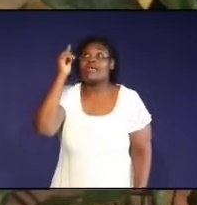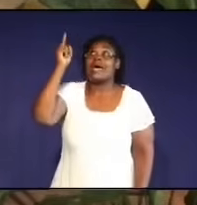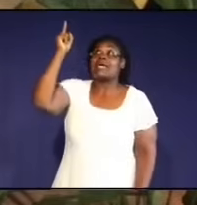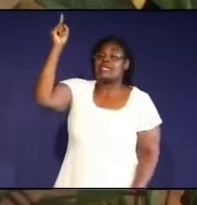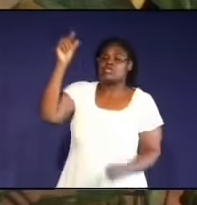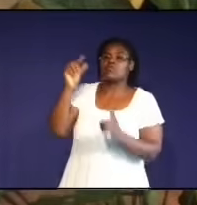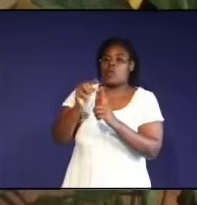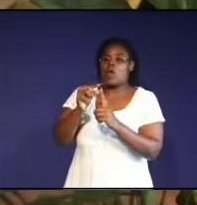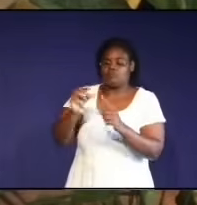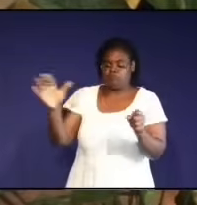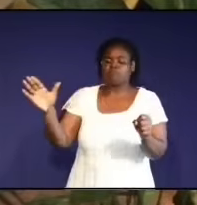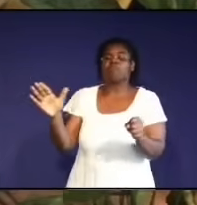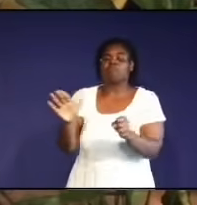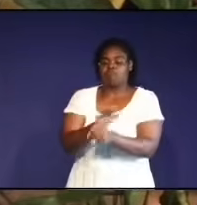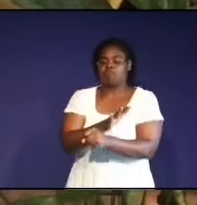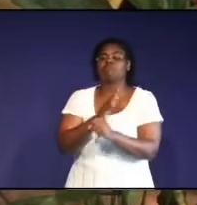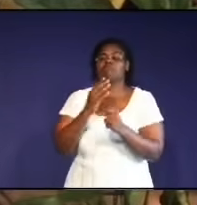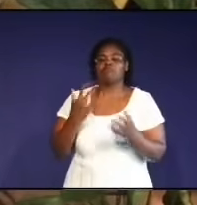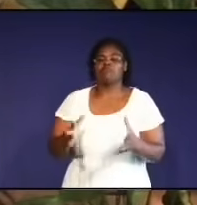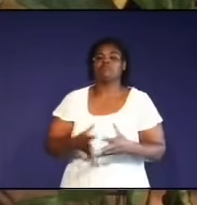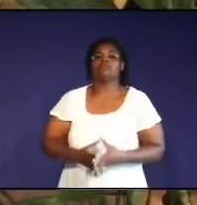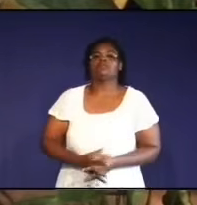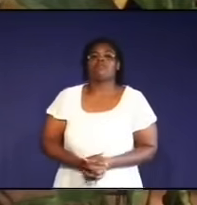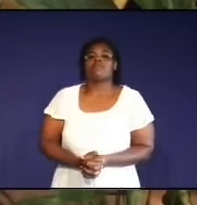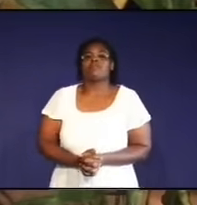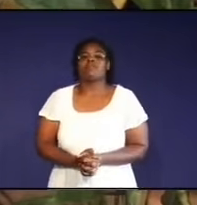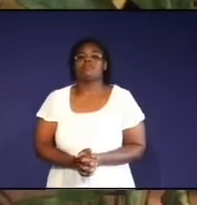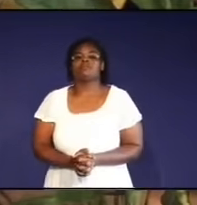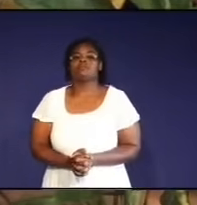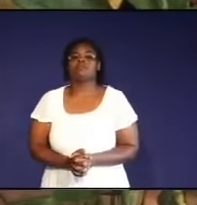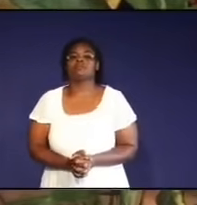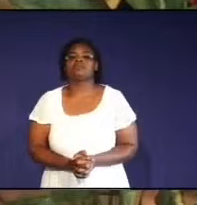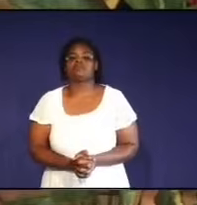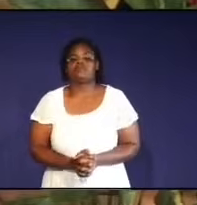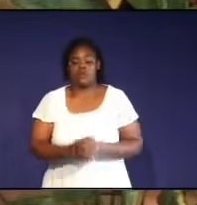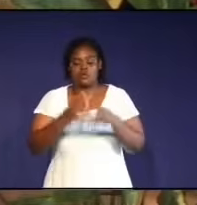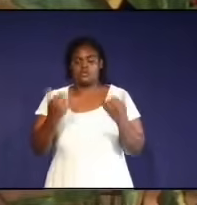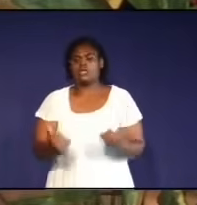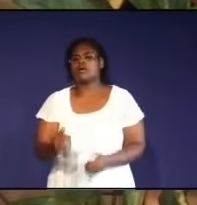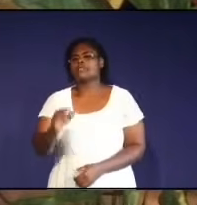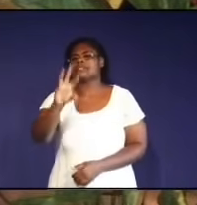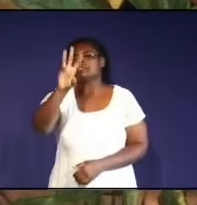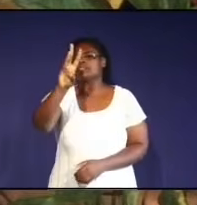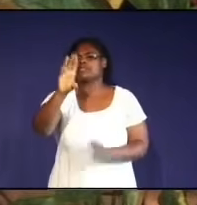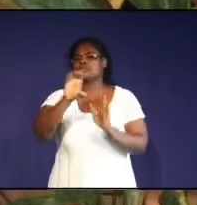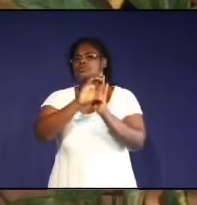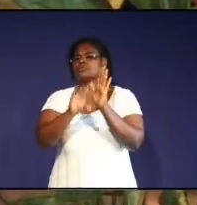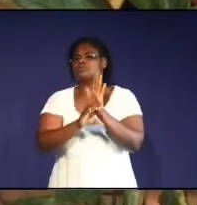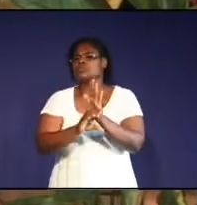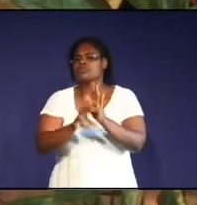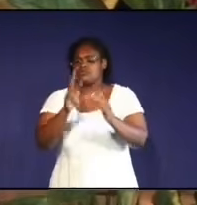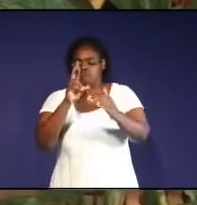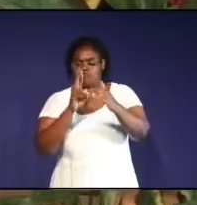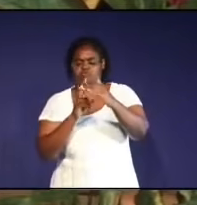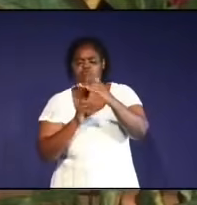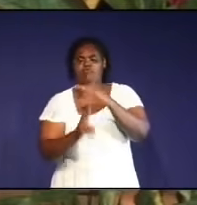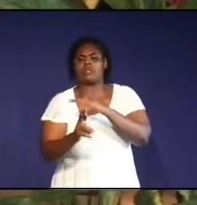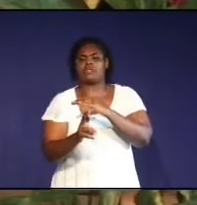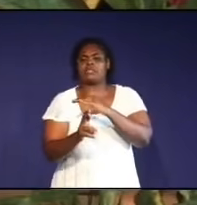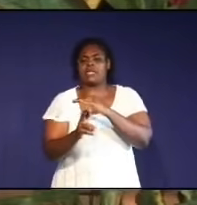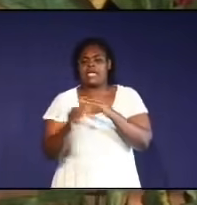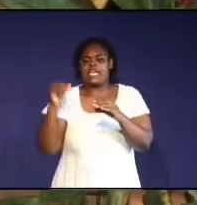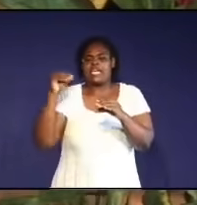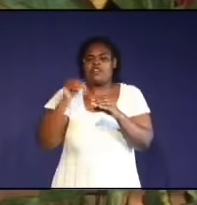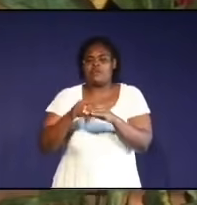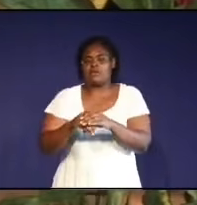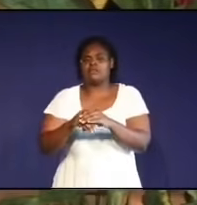true. So then, in the sixth chapter, under the sixth